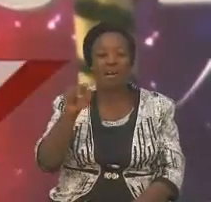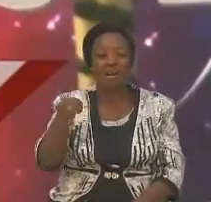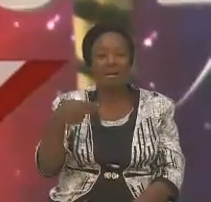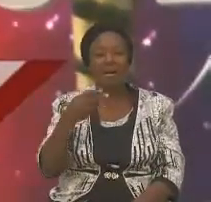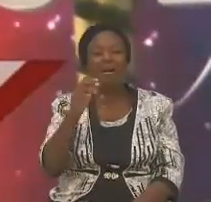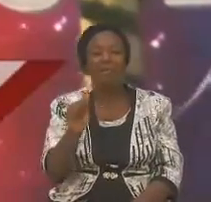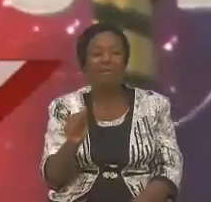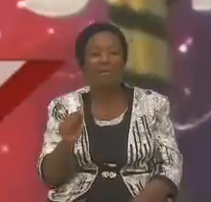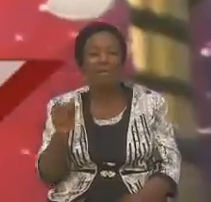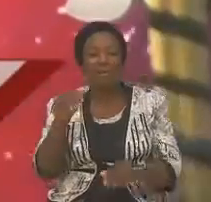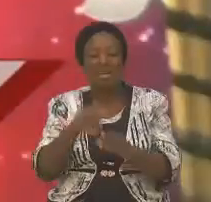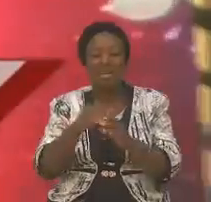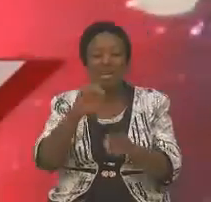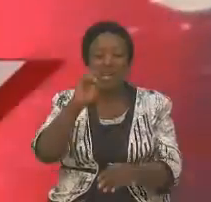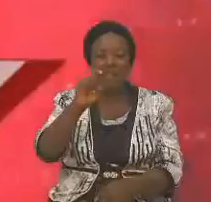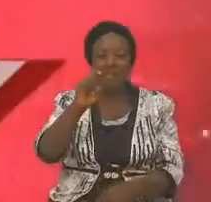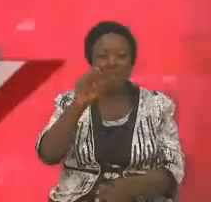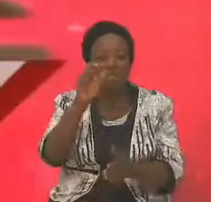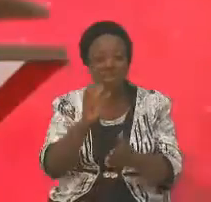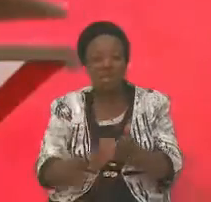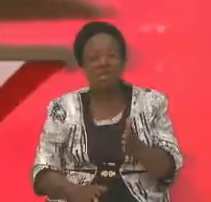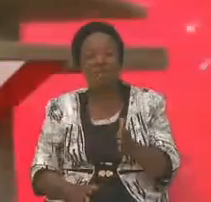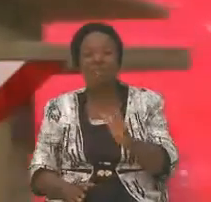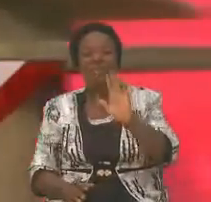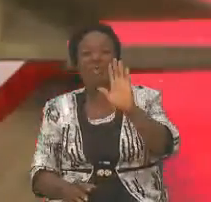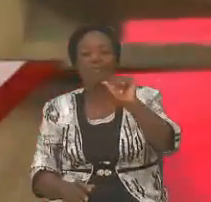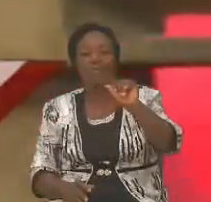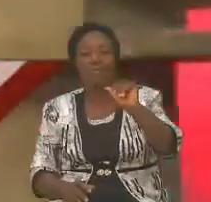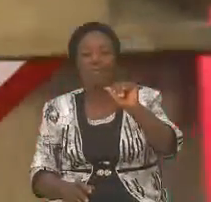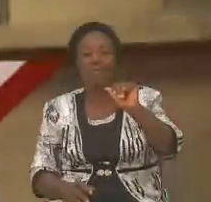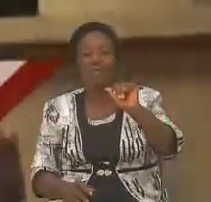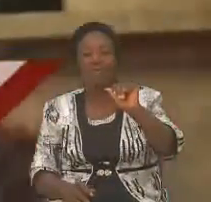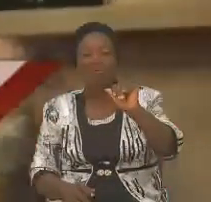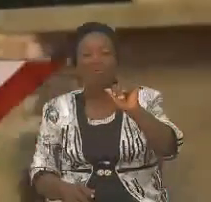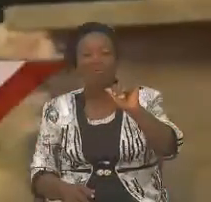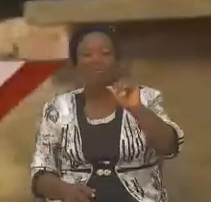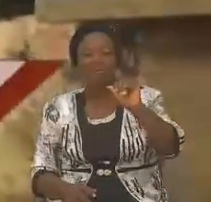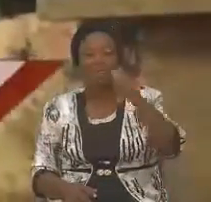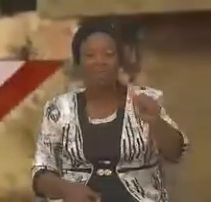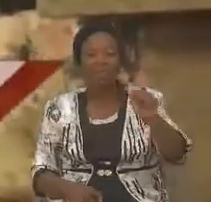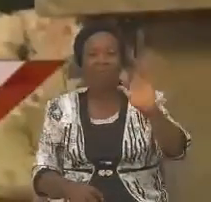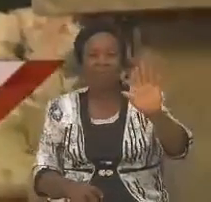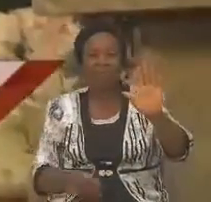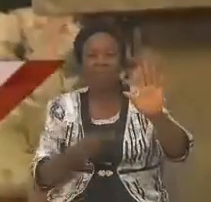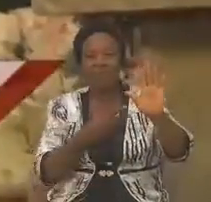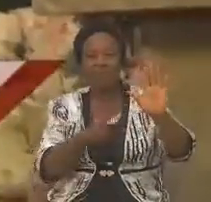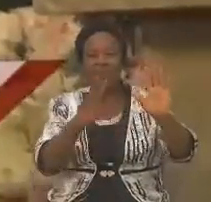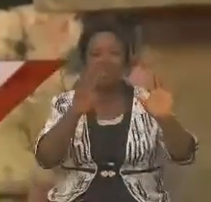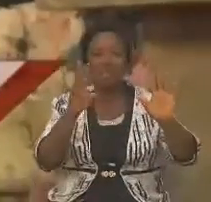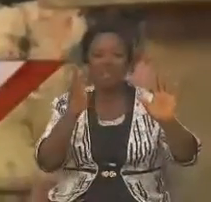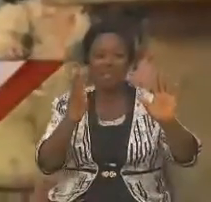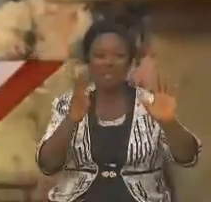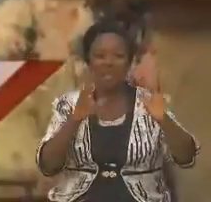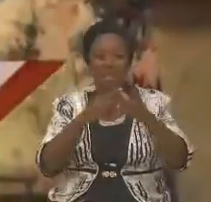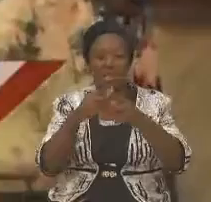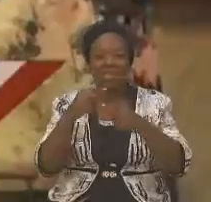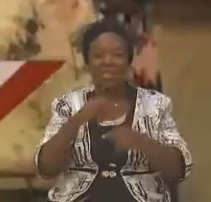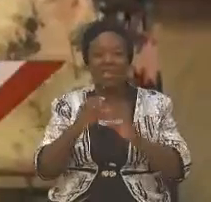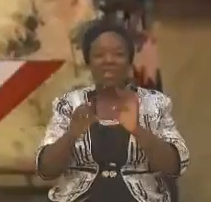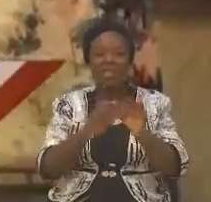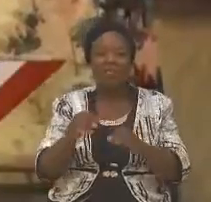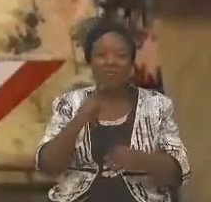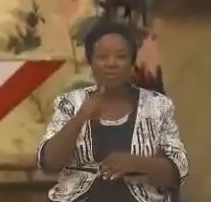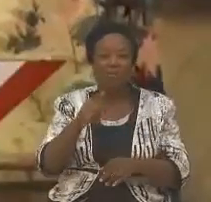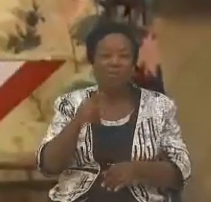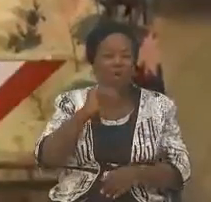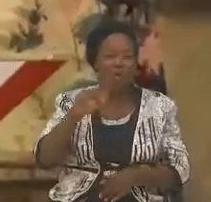15, reading from verse 26. Exodus chapter 15, verse 26. And said,